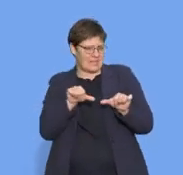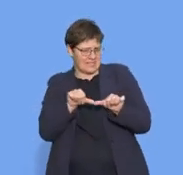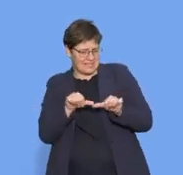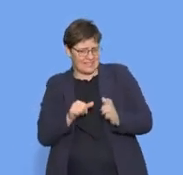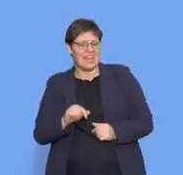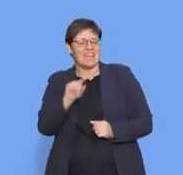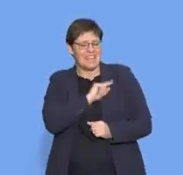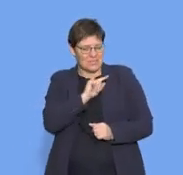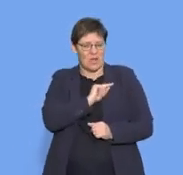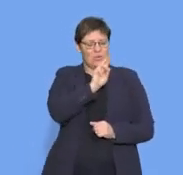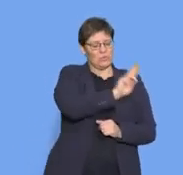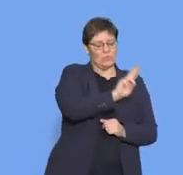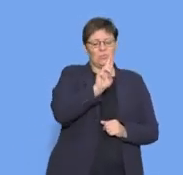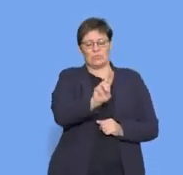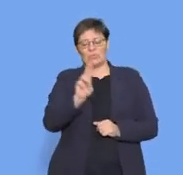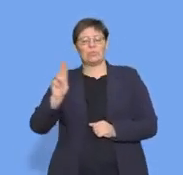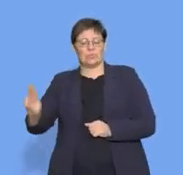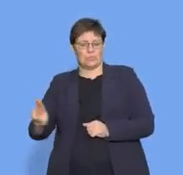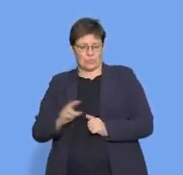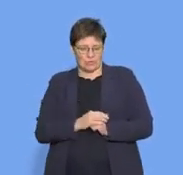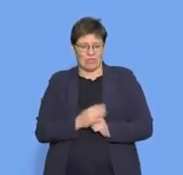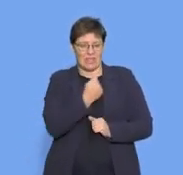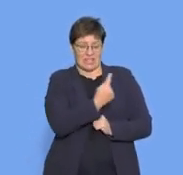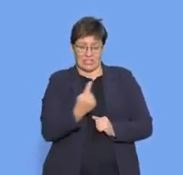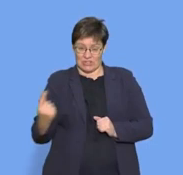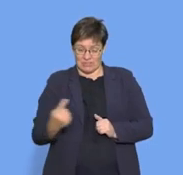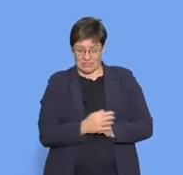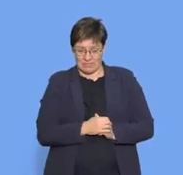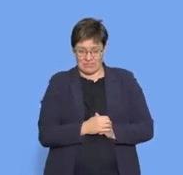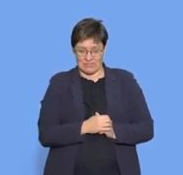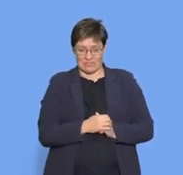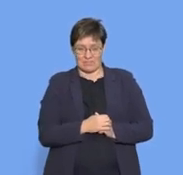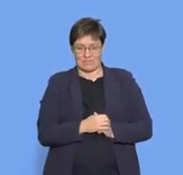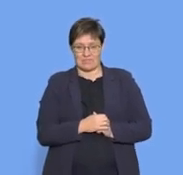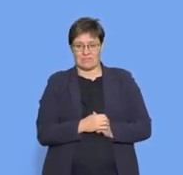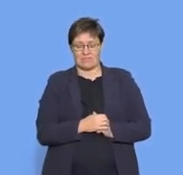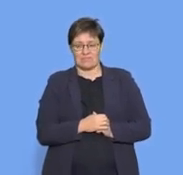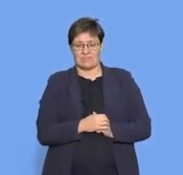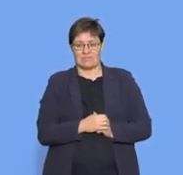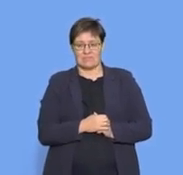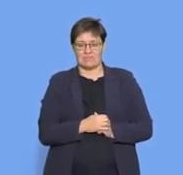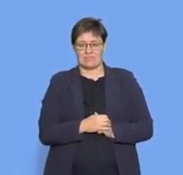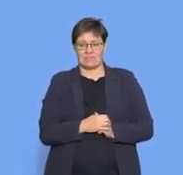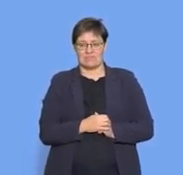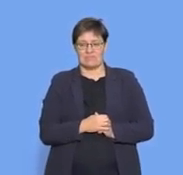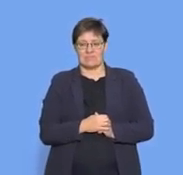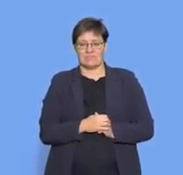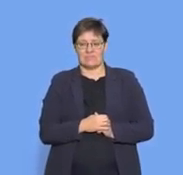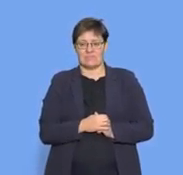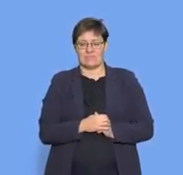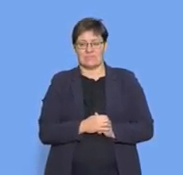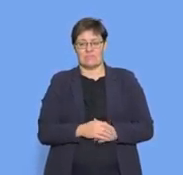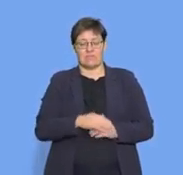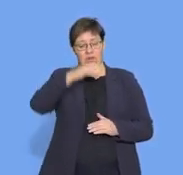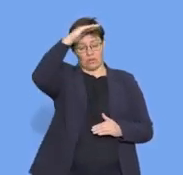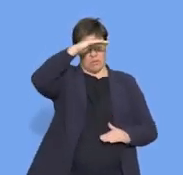rectangle. So that's why we have 2 times the length times breadth. So this is accounting for